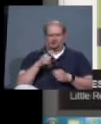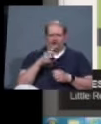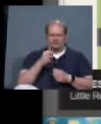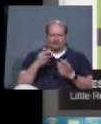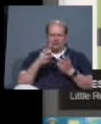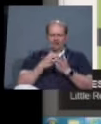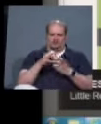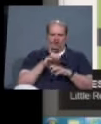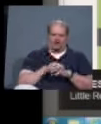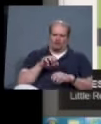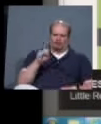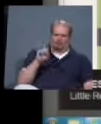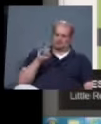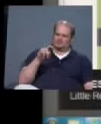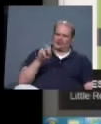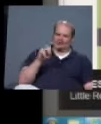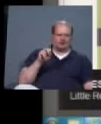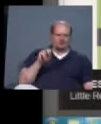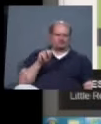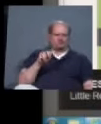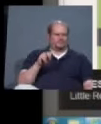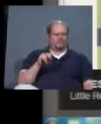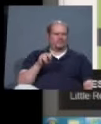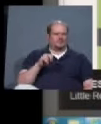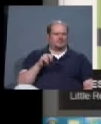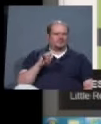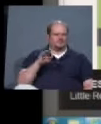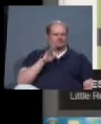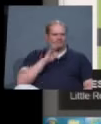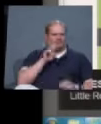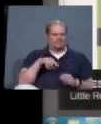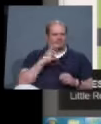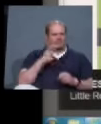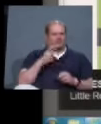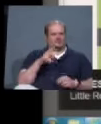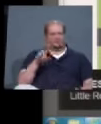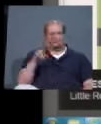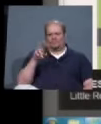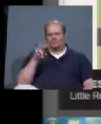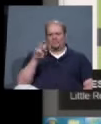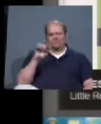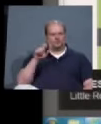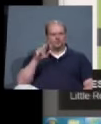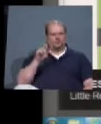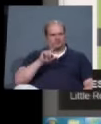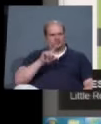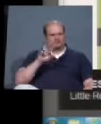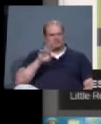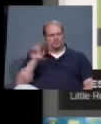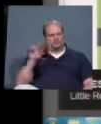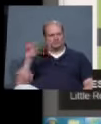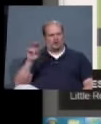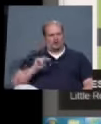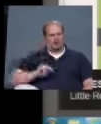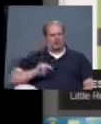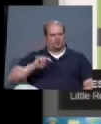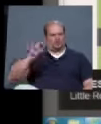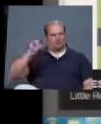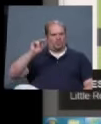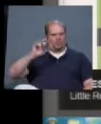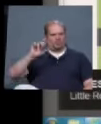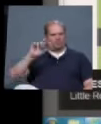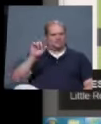accommodated on the site. And I can't tell the street, so if you're going to talk I'm about... I'm sorry, yeah, Roosevelt is to the right. North is to the